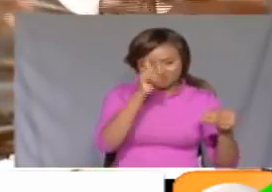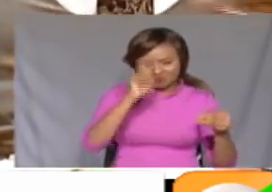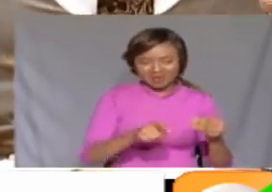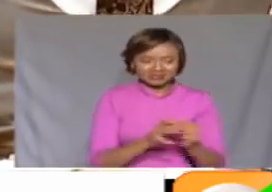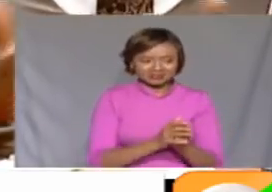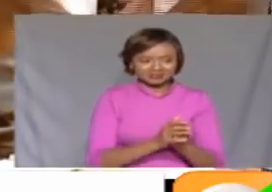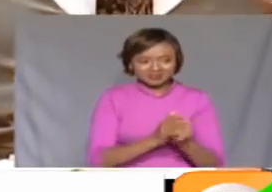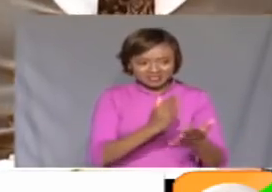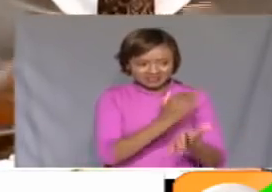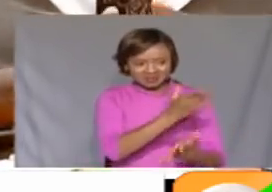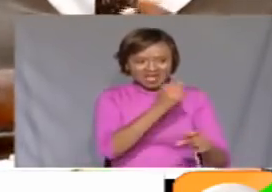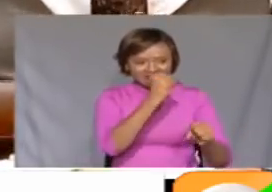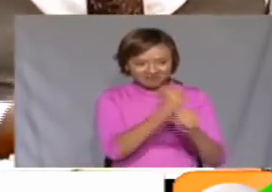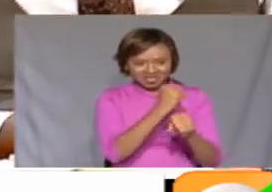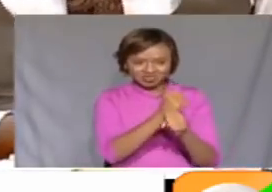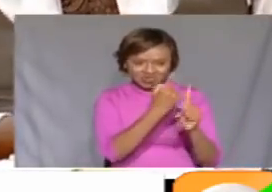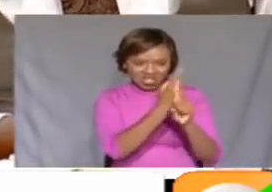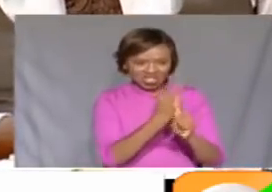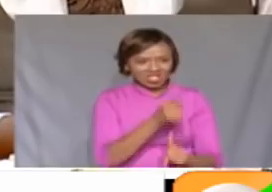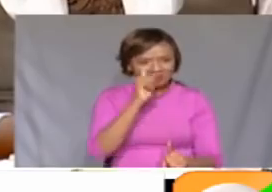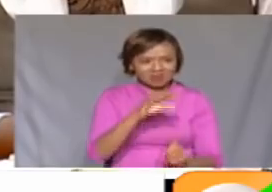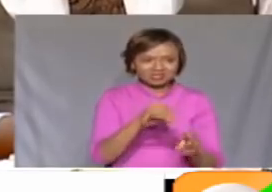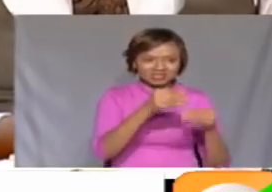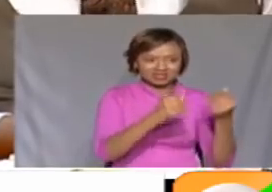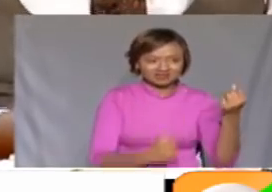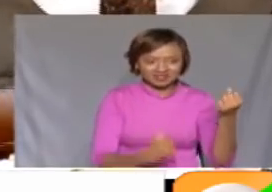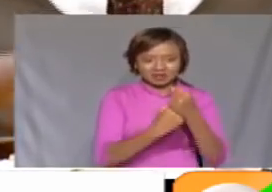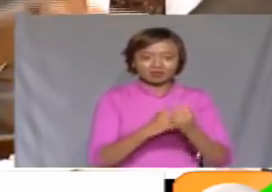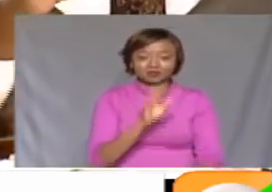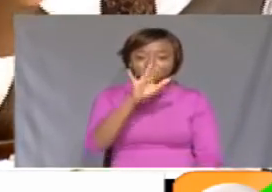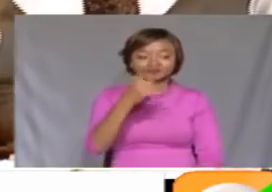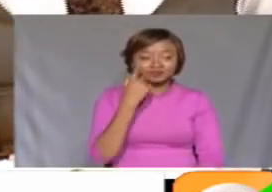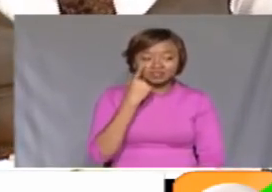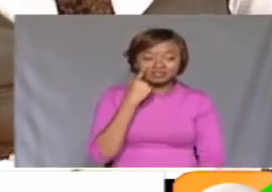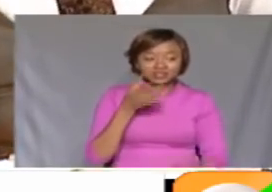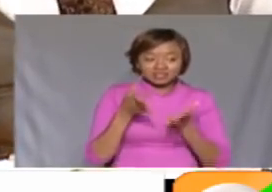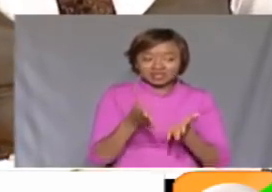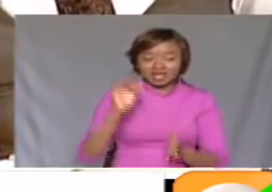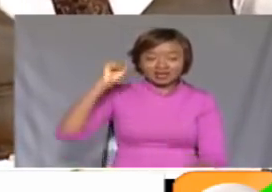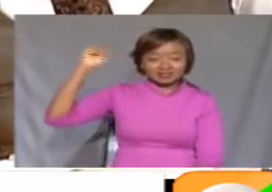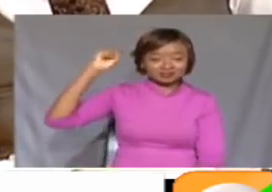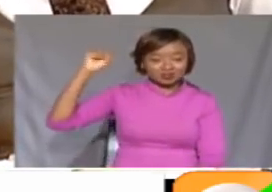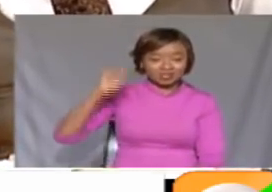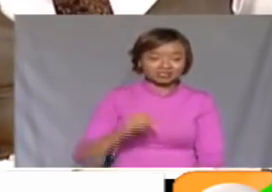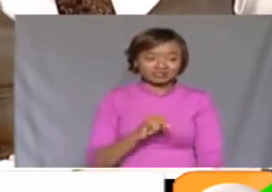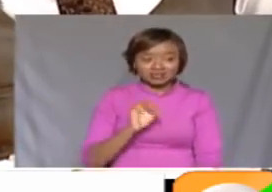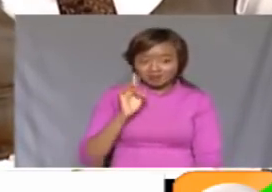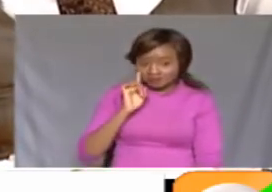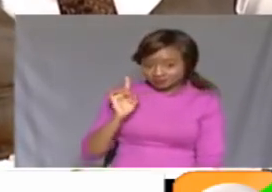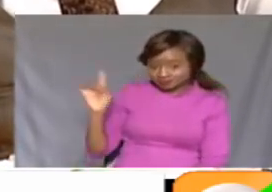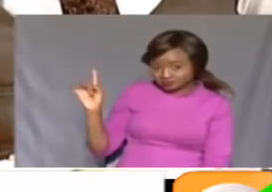you look at it in context of the current politics, the governor made this